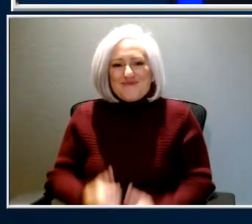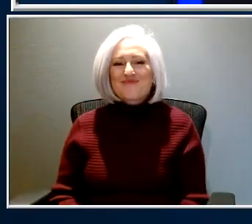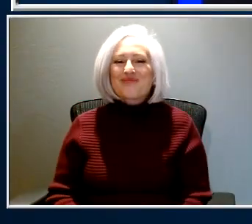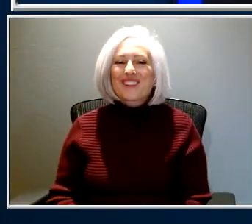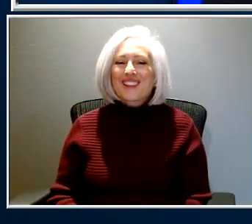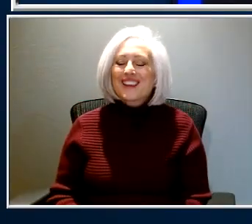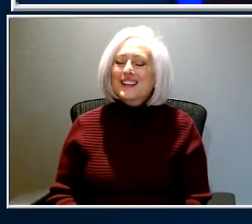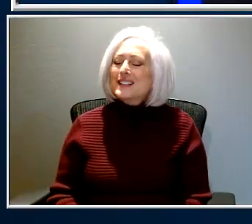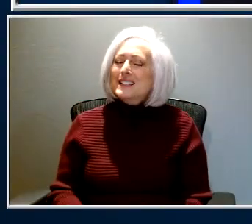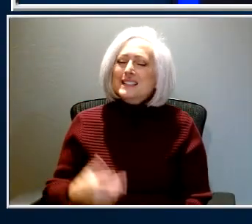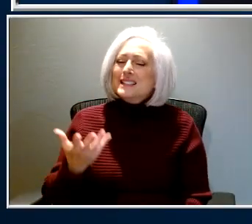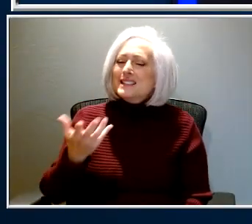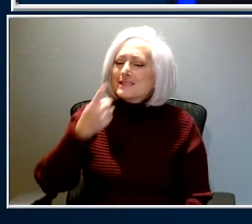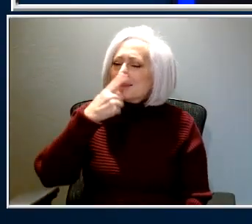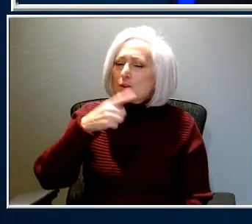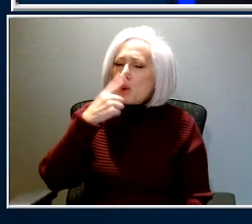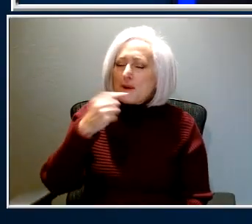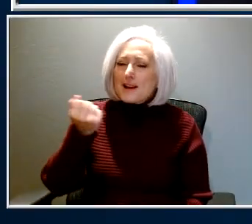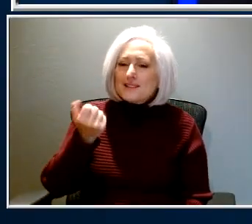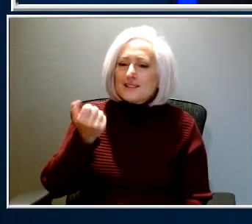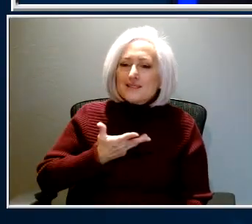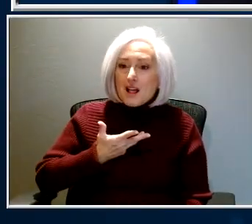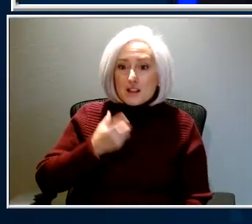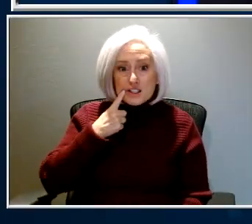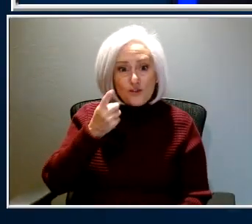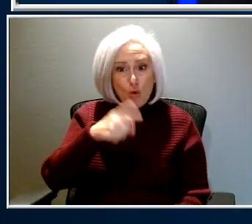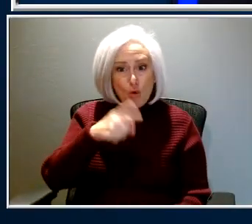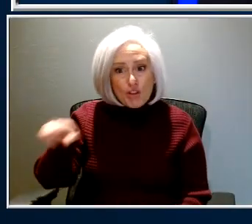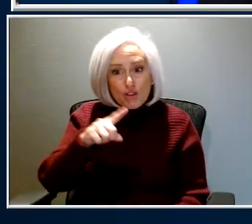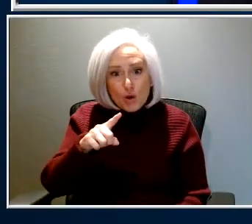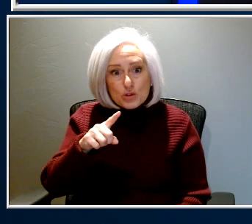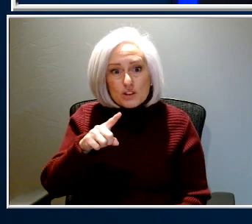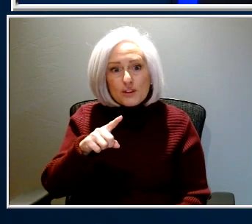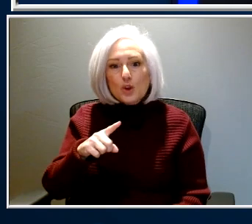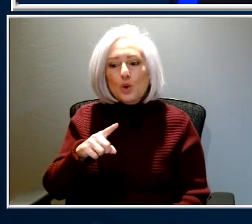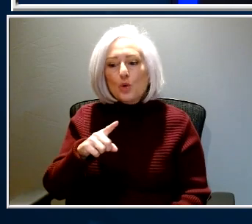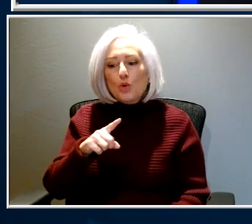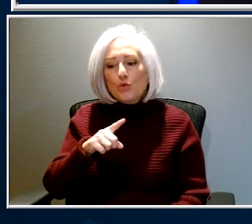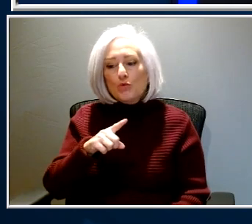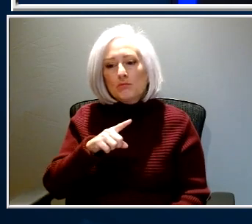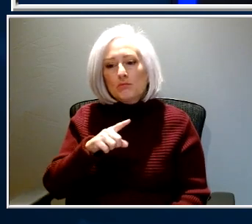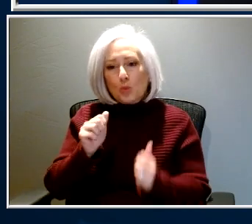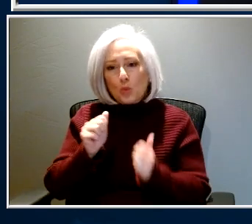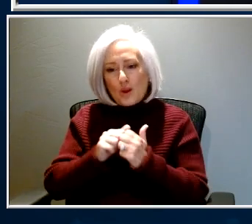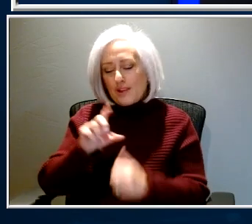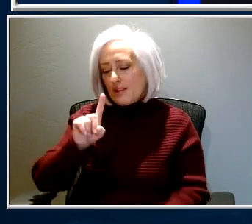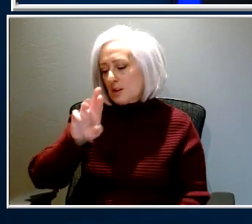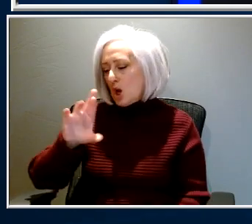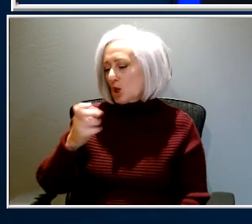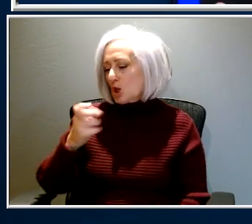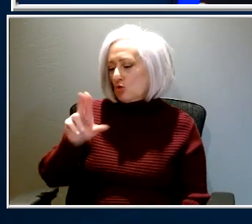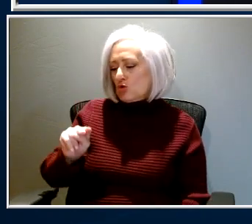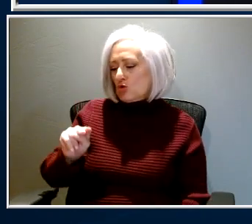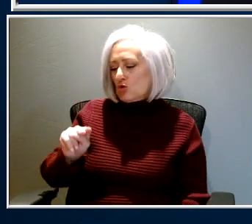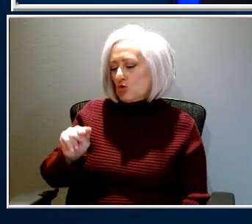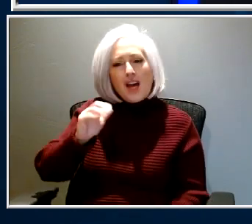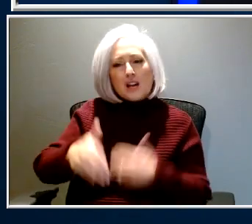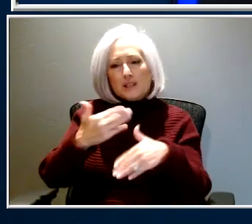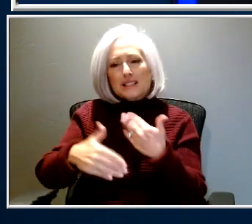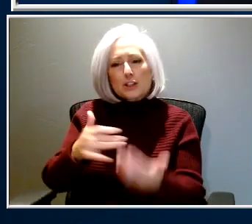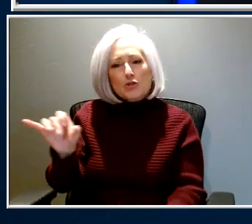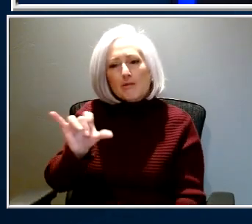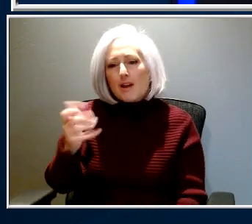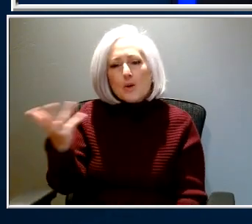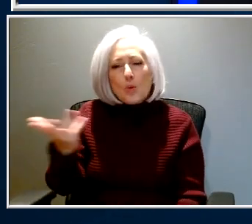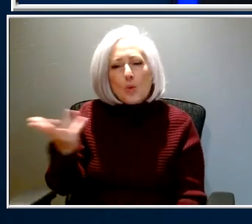So tell us, for those who may end up in the hands of Dr. Chen in the future, what was this procedure like? Just what instructions were you